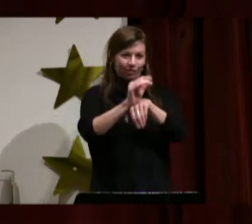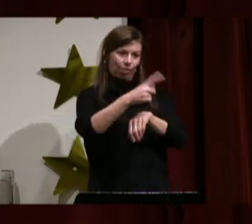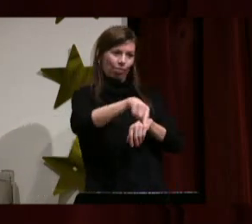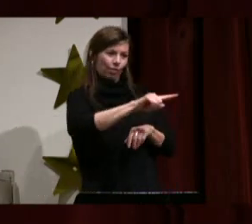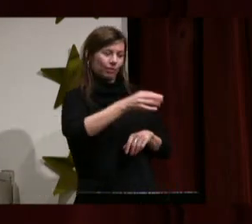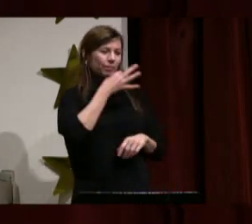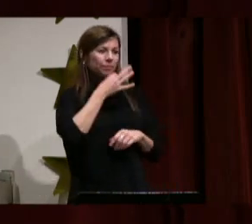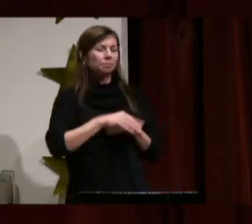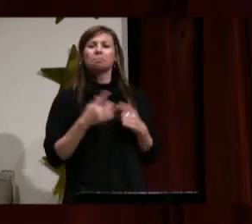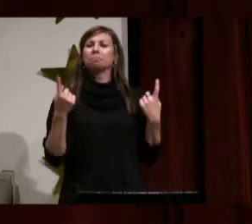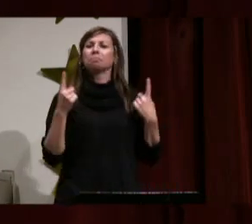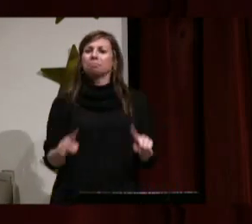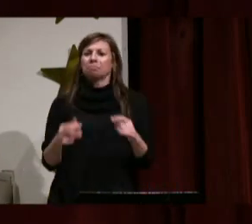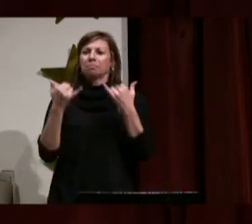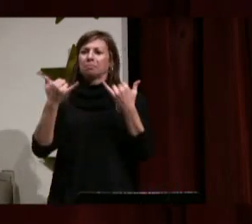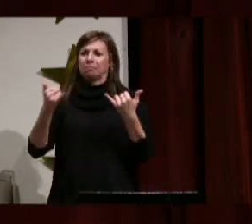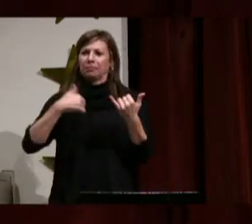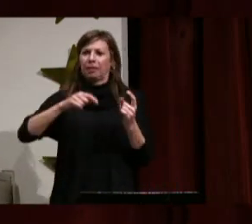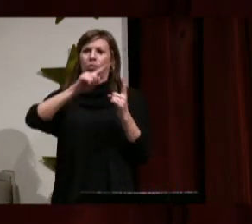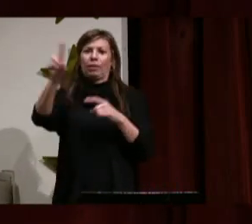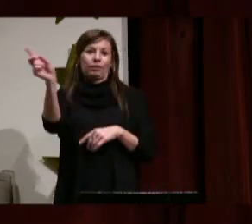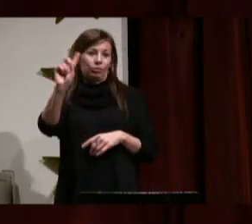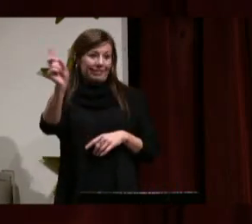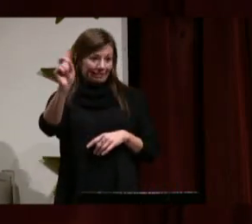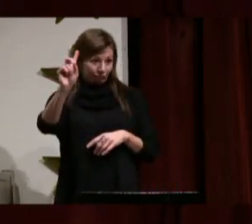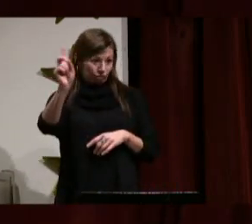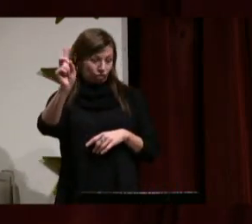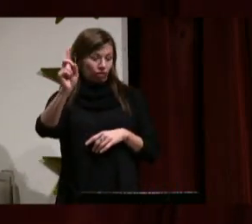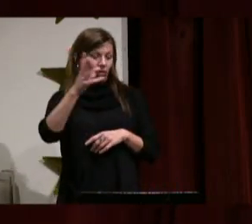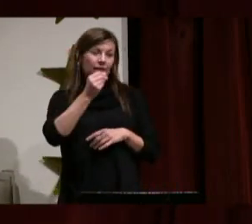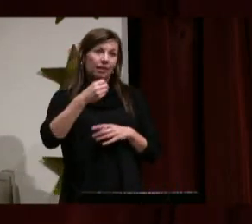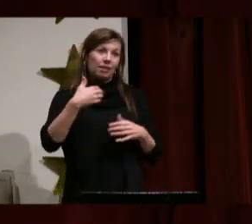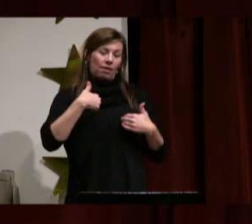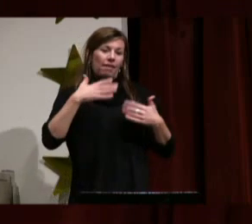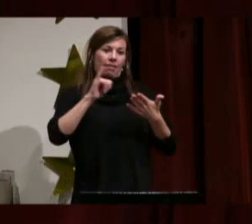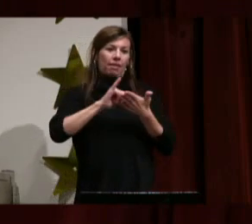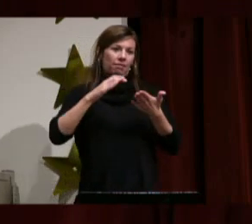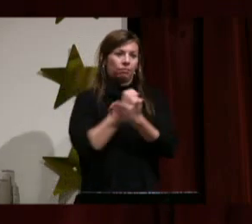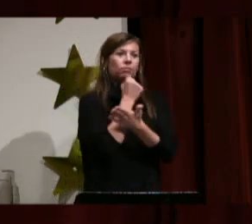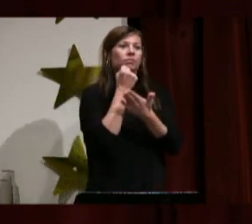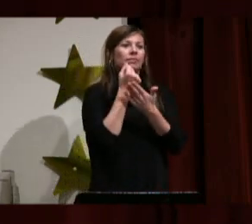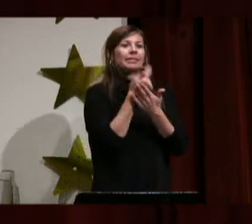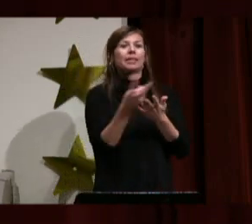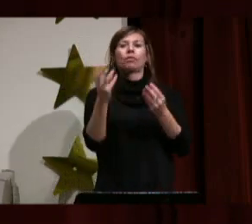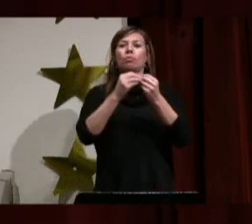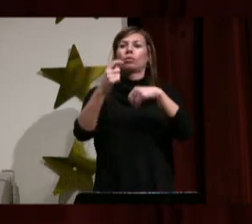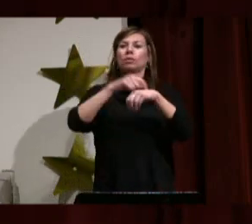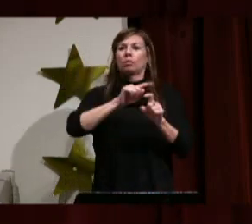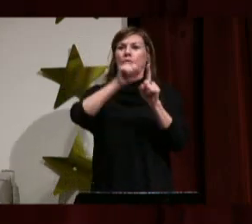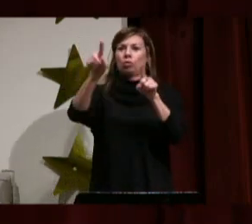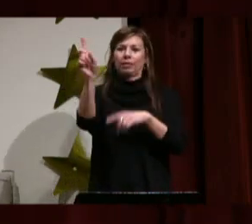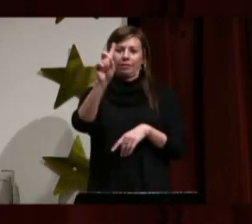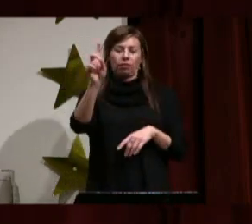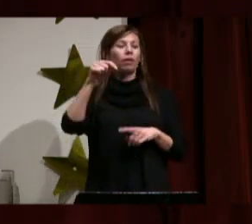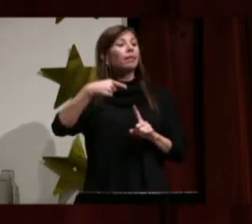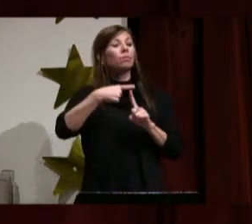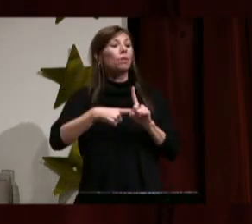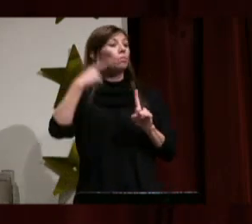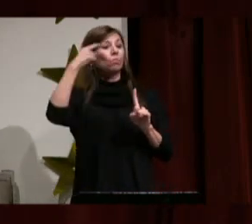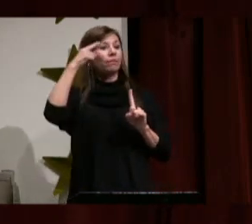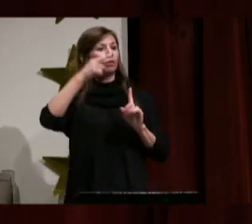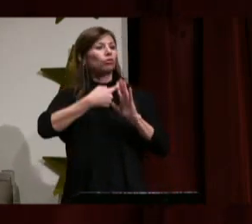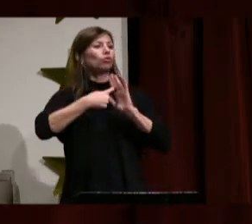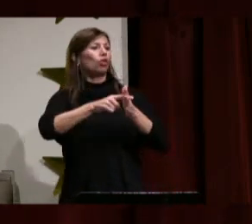go to Denver today, and I'll have that opportunity several more times this month. It's an opportunity because this is the month when we begin